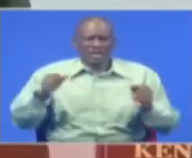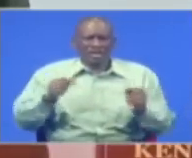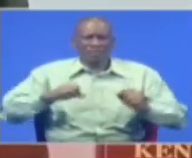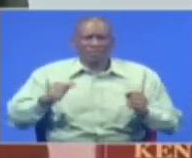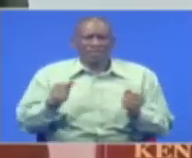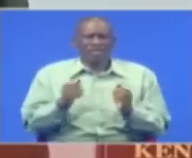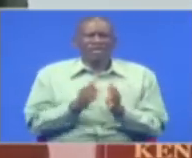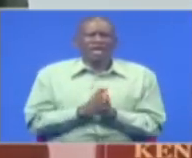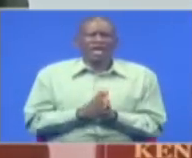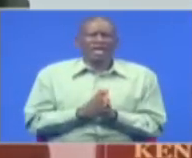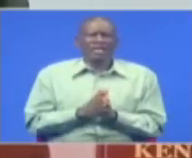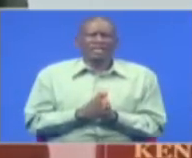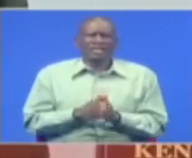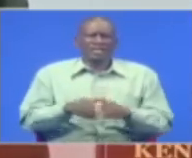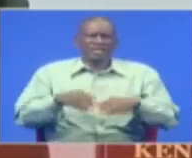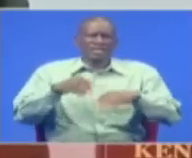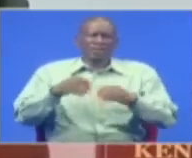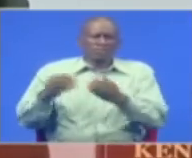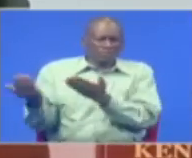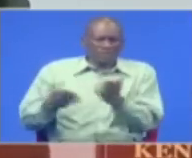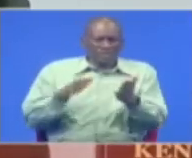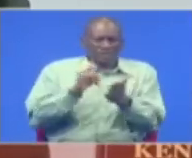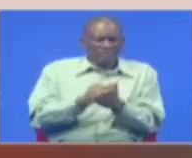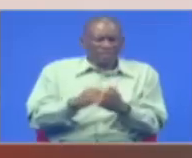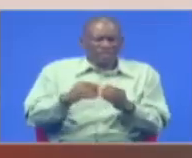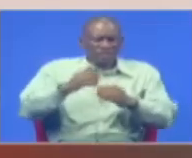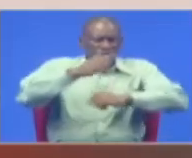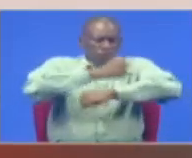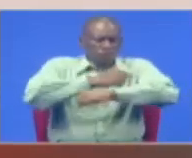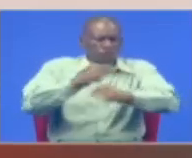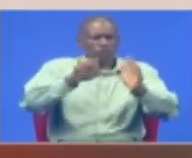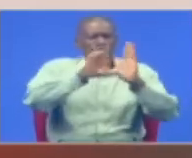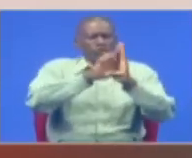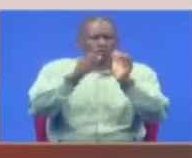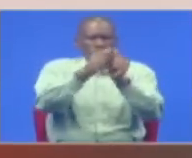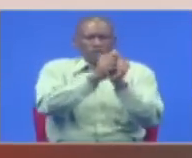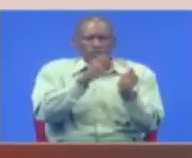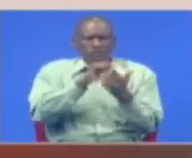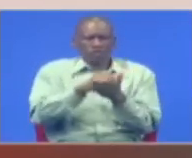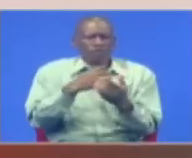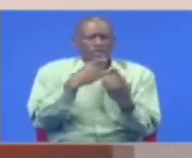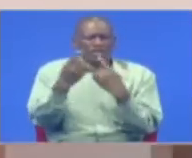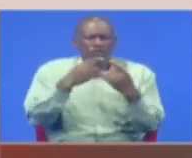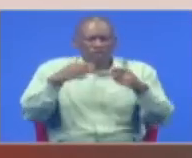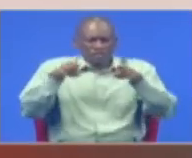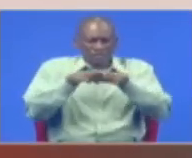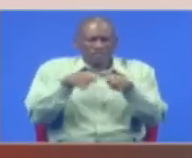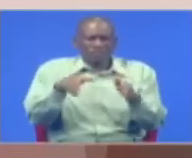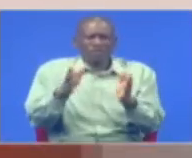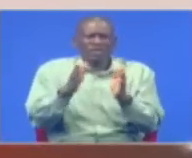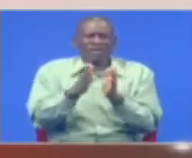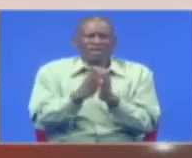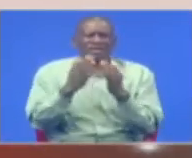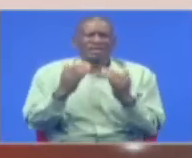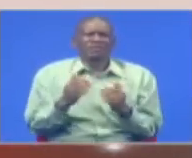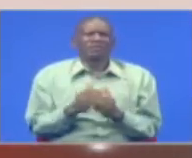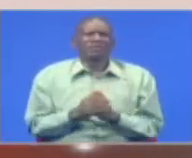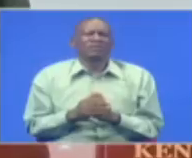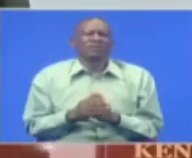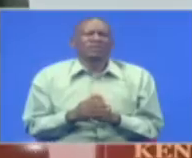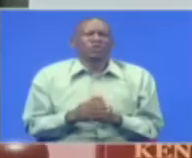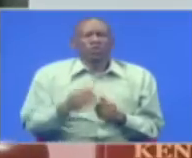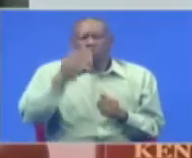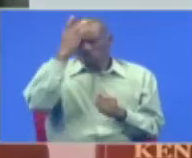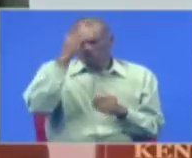more getting that together so that we all move and speak from the same language. Honorable Chair, while at